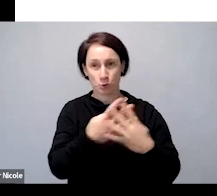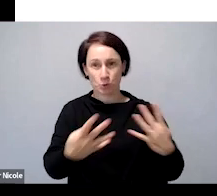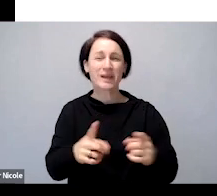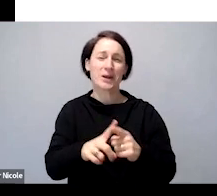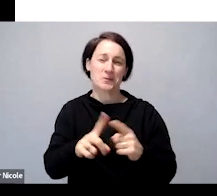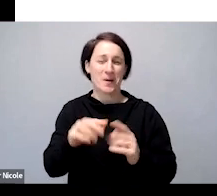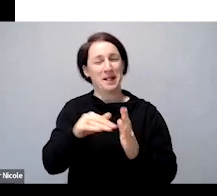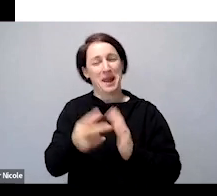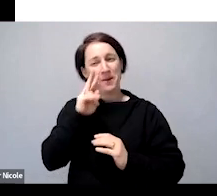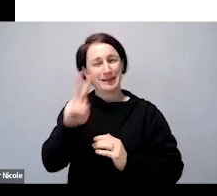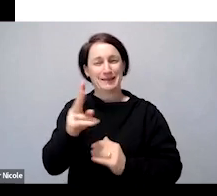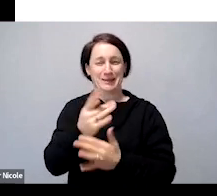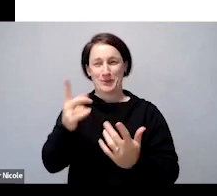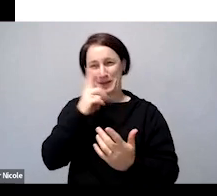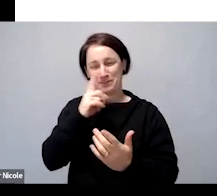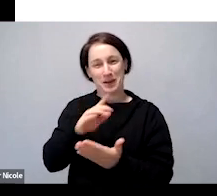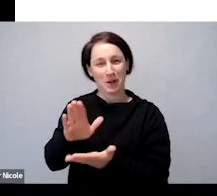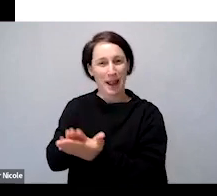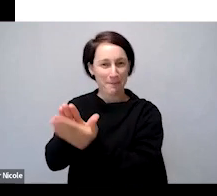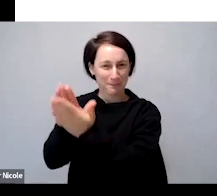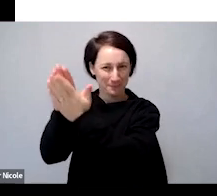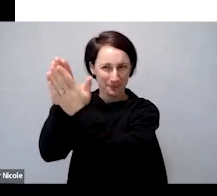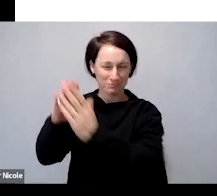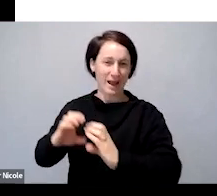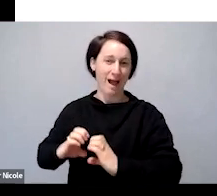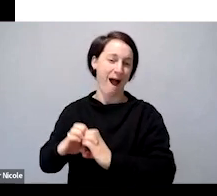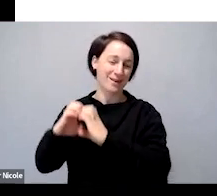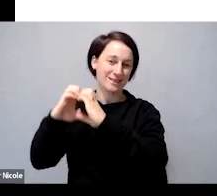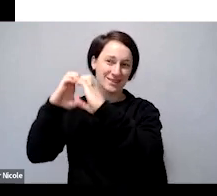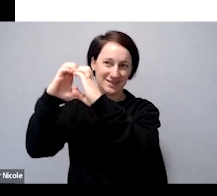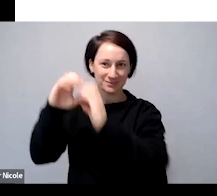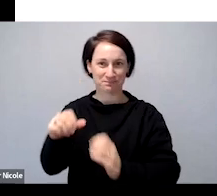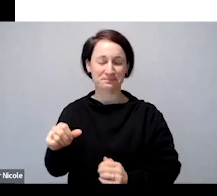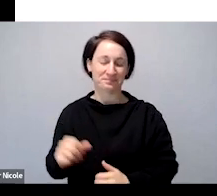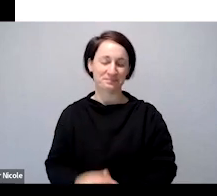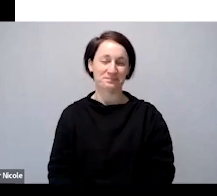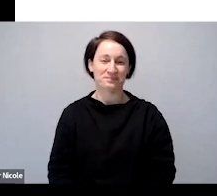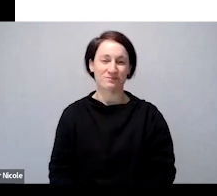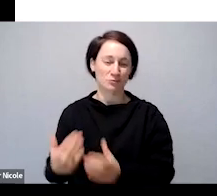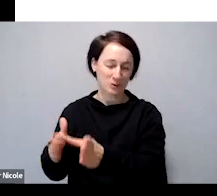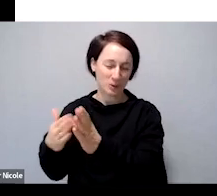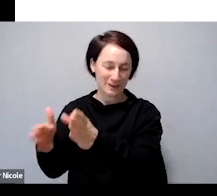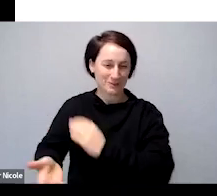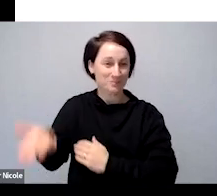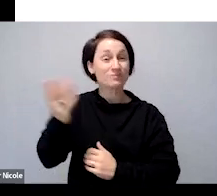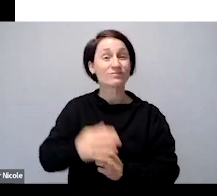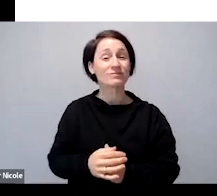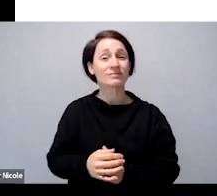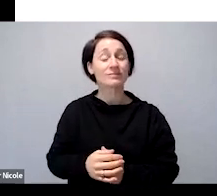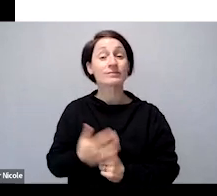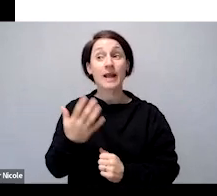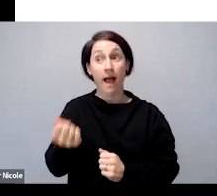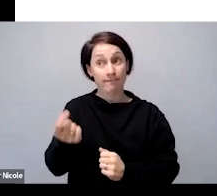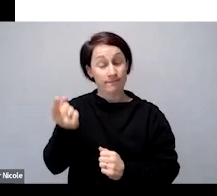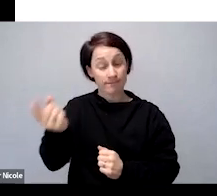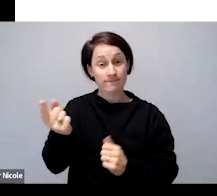and hearts. It's such important work. I've been sifting through the questions as they've been coming in. So please don't forget to